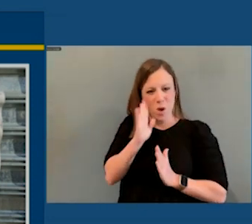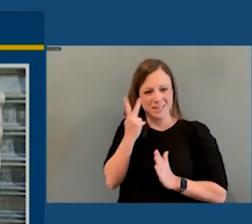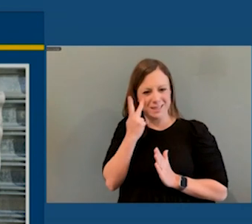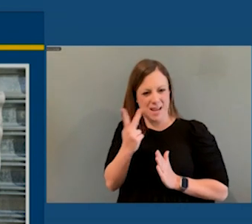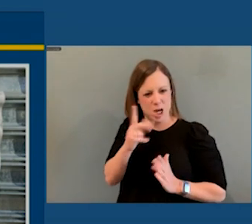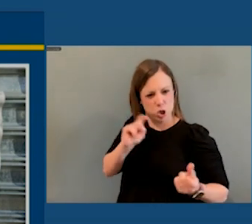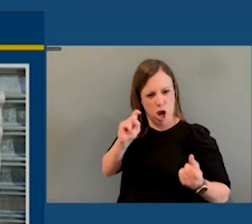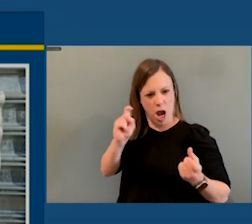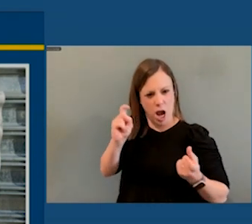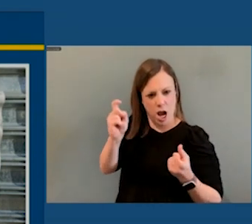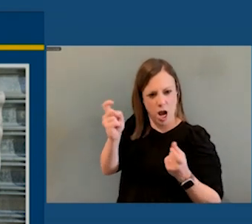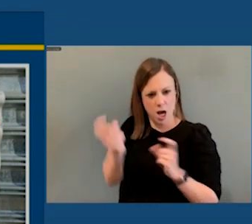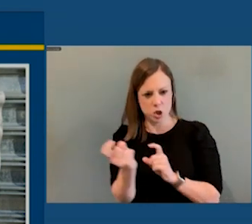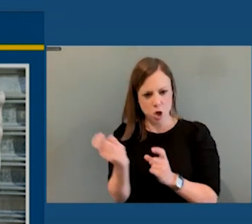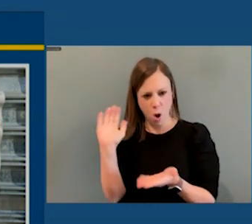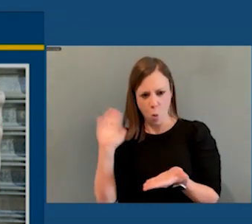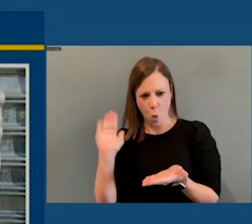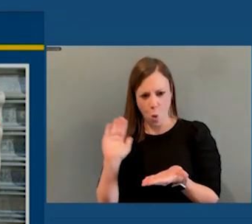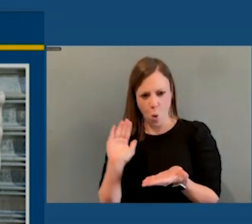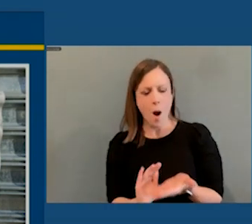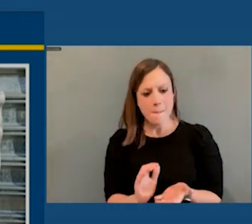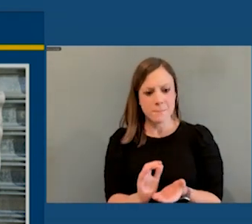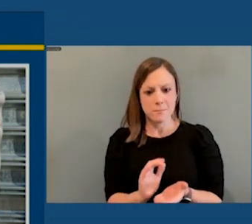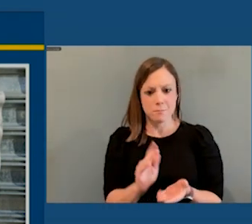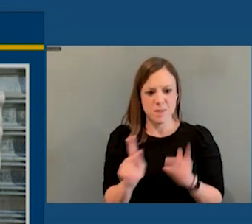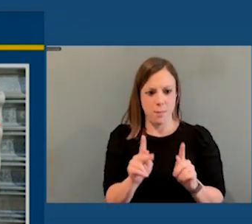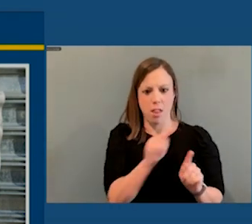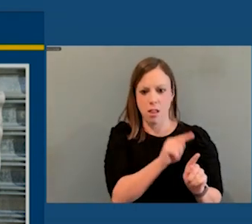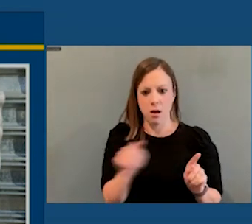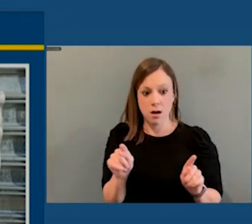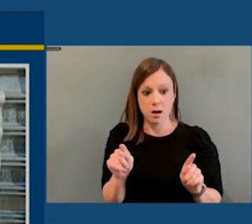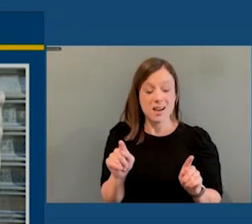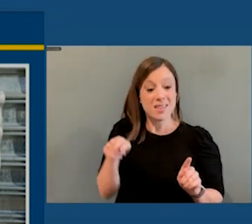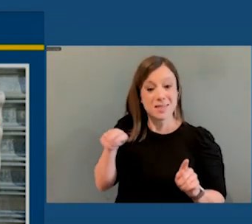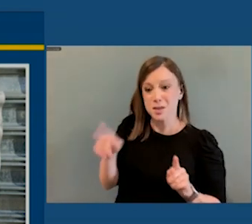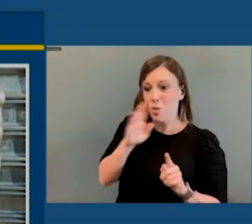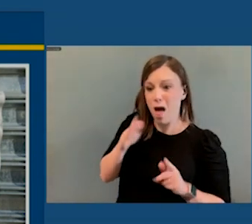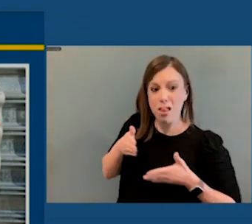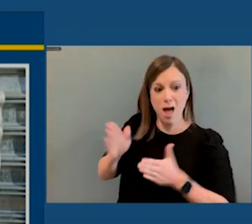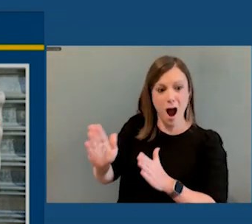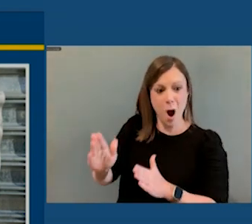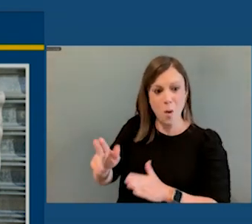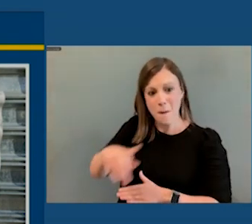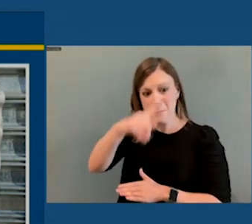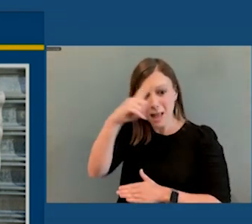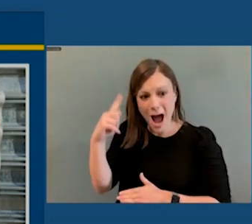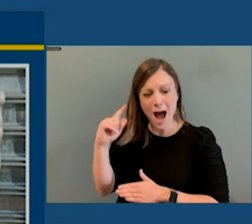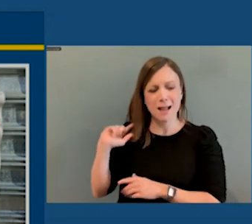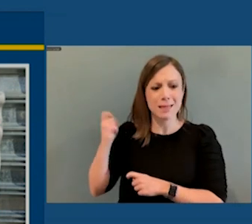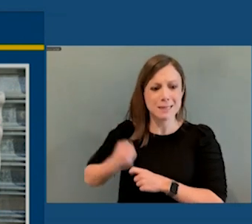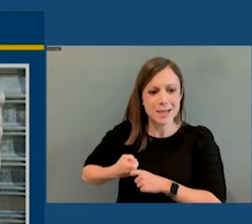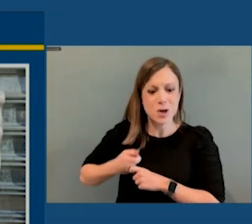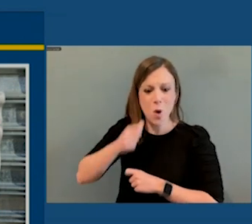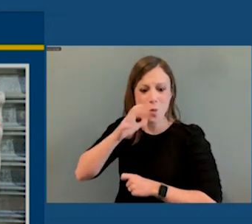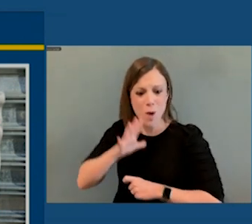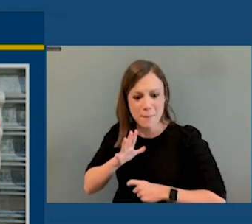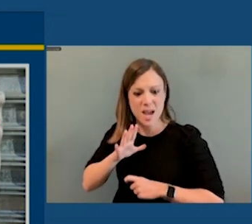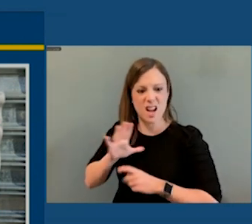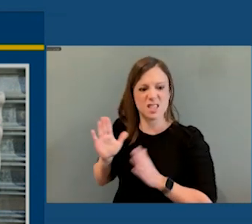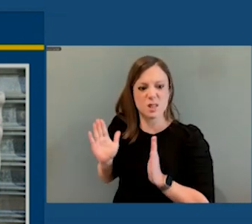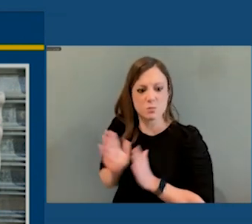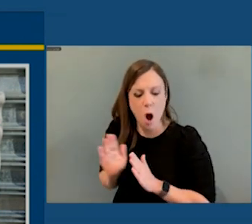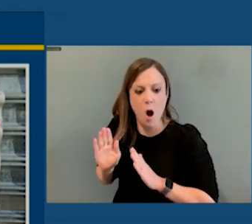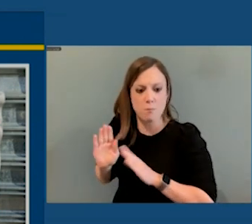way for the Black, Latino, women, immigrant, veteran, and justice-involved business owners who run the legal